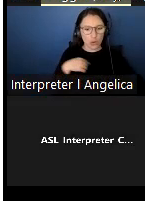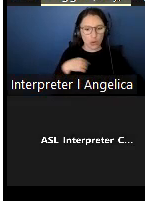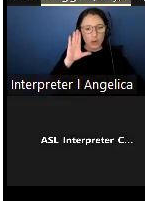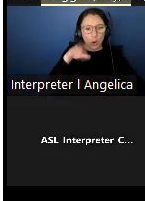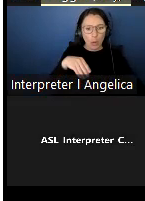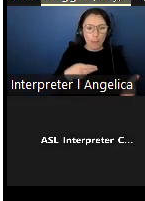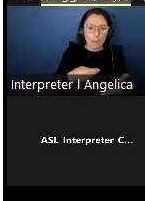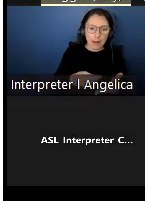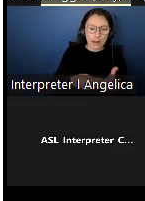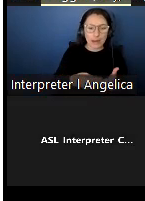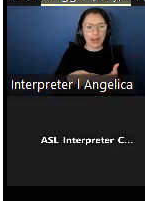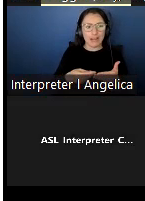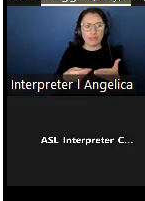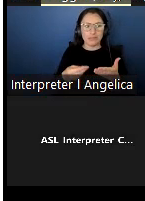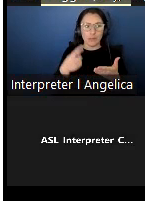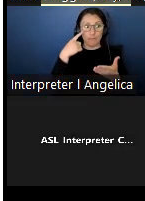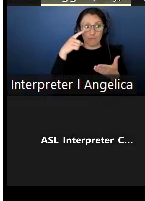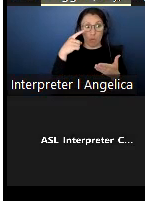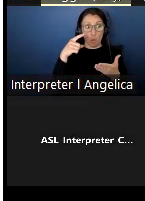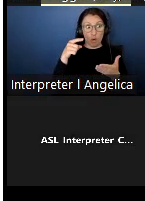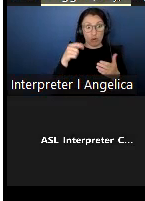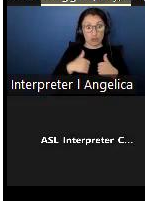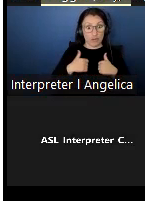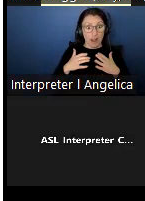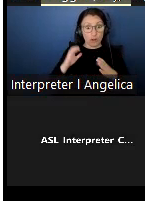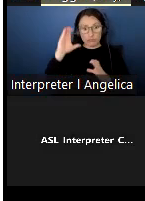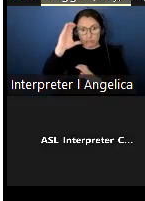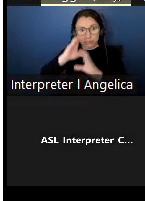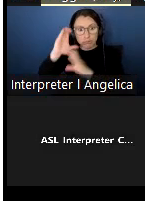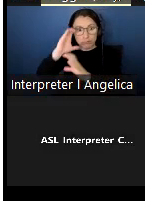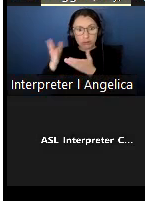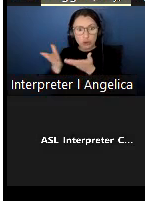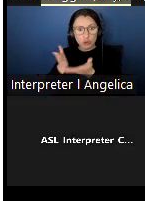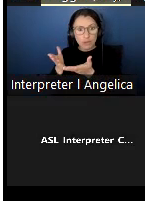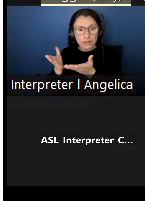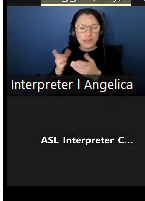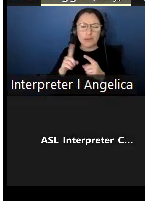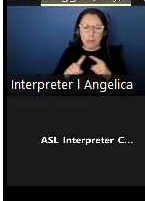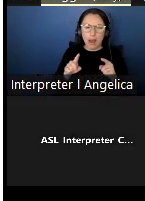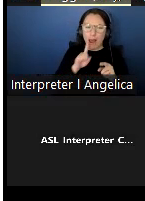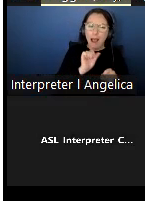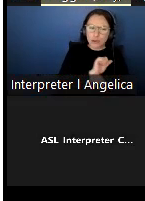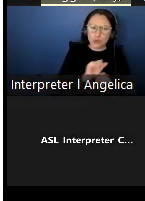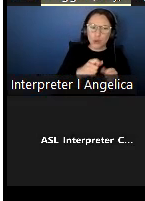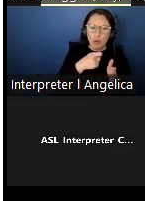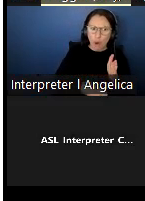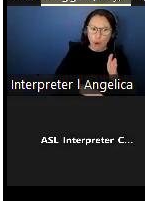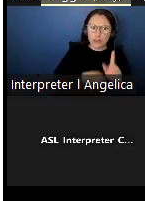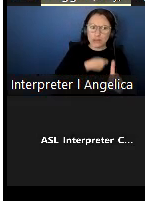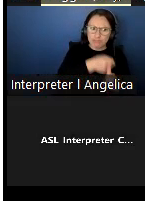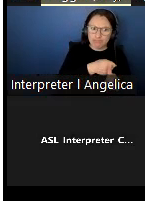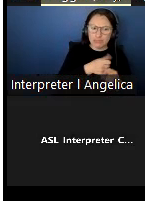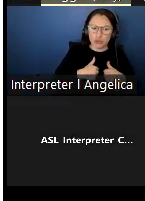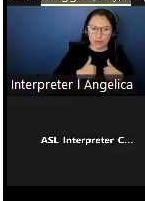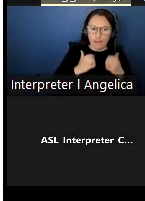a barrier for survivors seeking services, but let's talk about what those actual costs are to survivors. So many